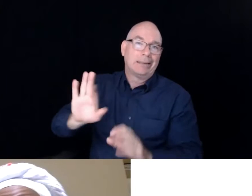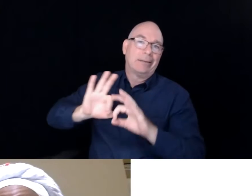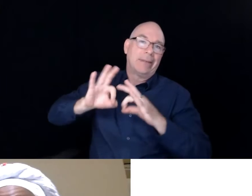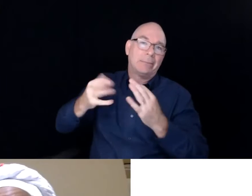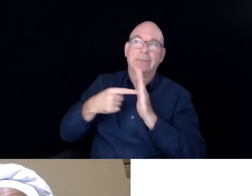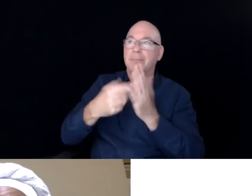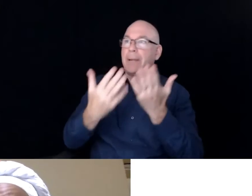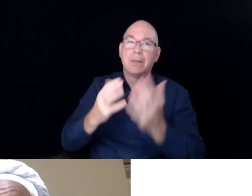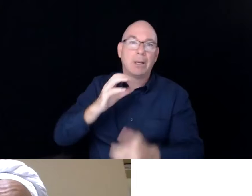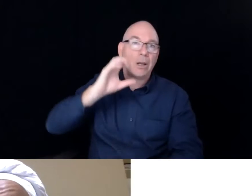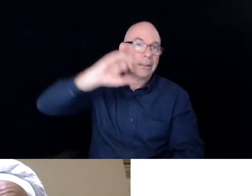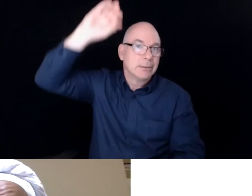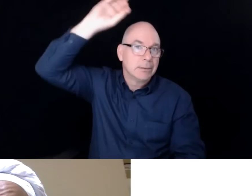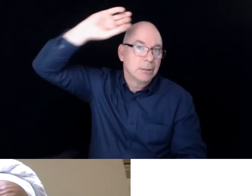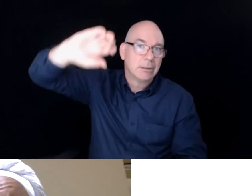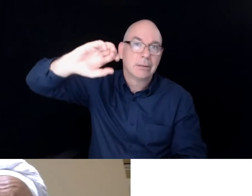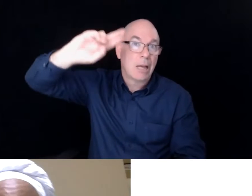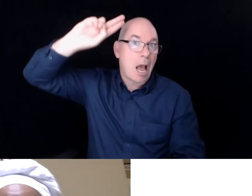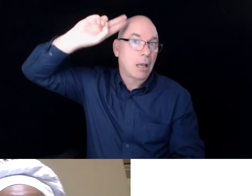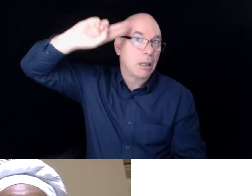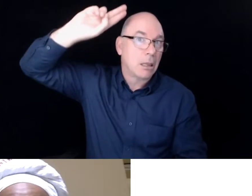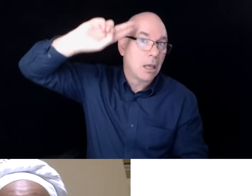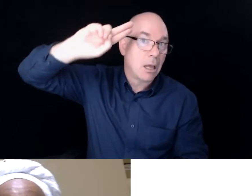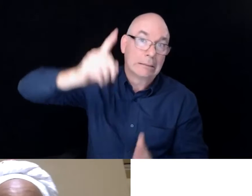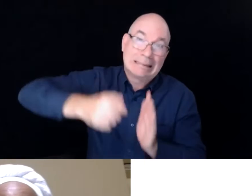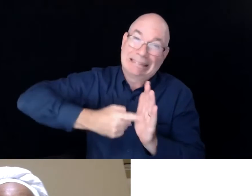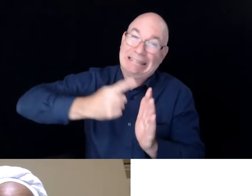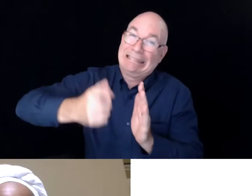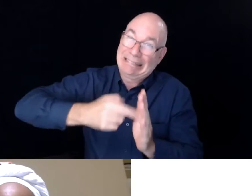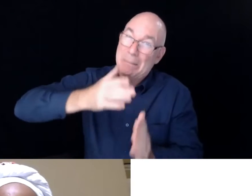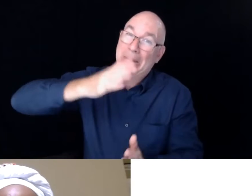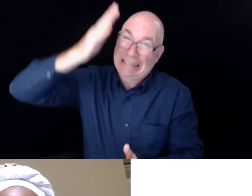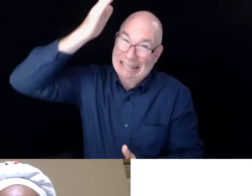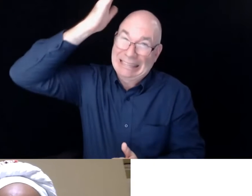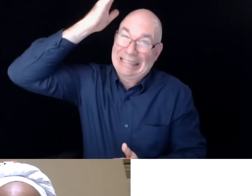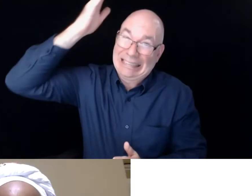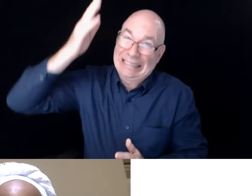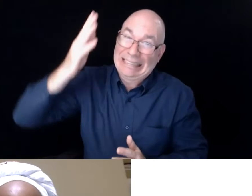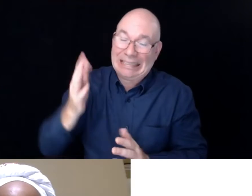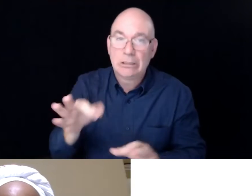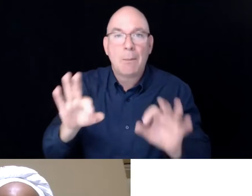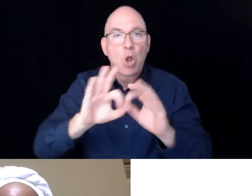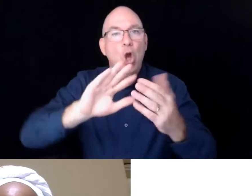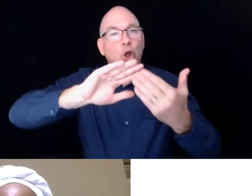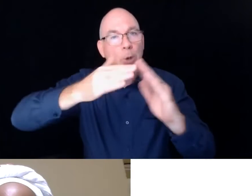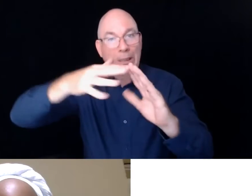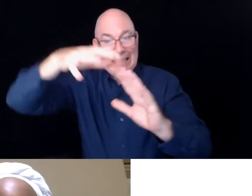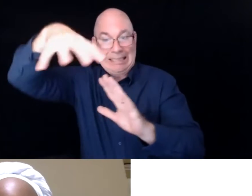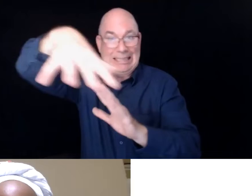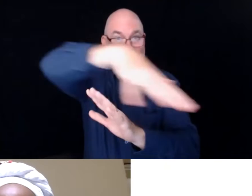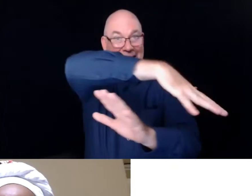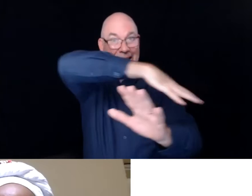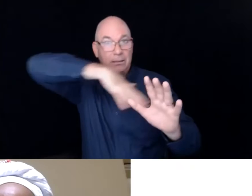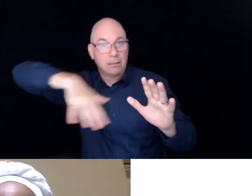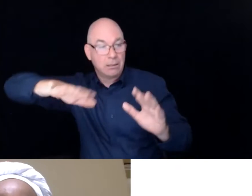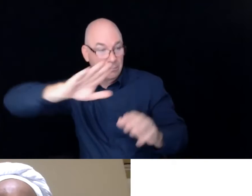uncle, unfortunately a dad or a mom. Okay, so working with the communities around them and telling them, this is how you